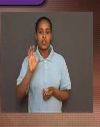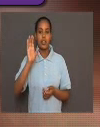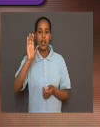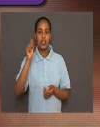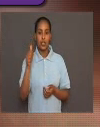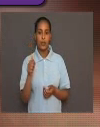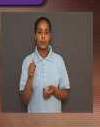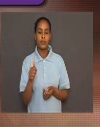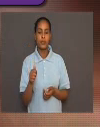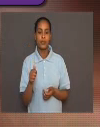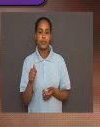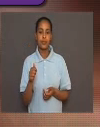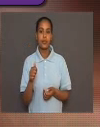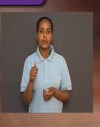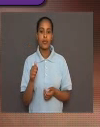calcium,